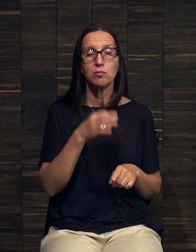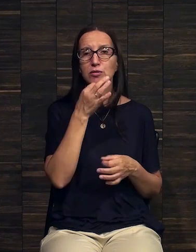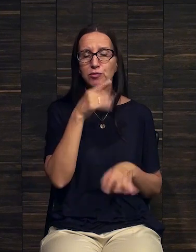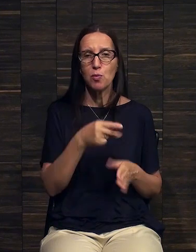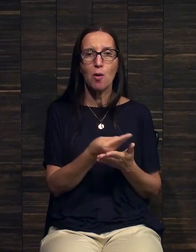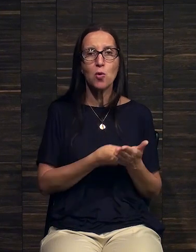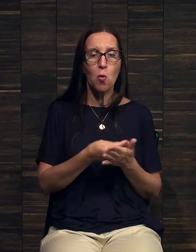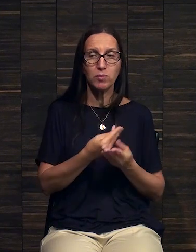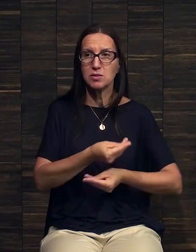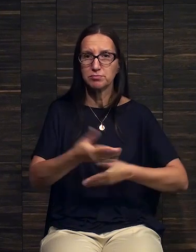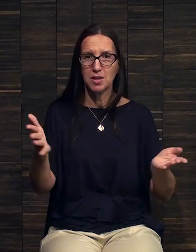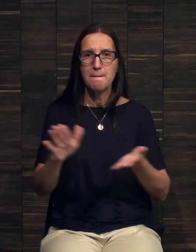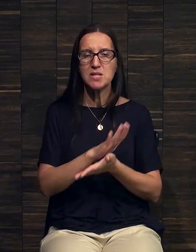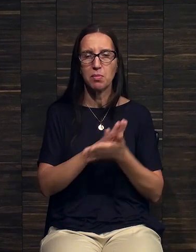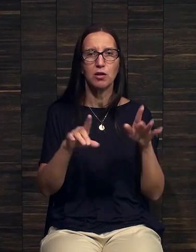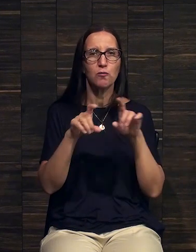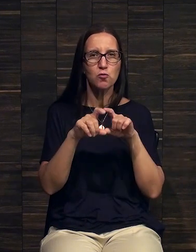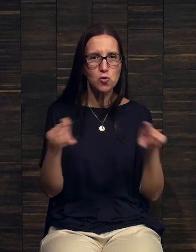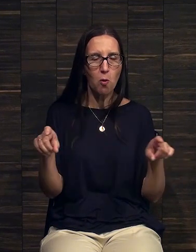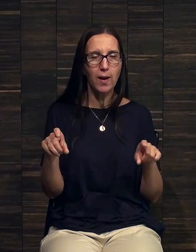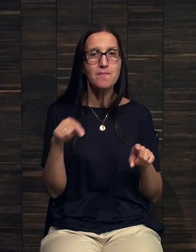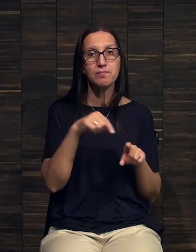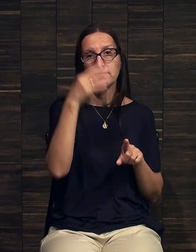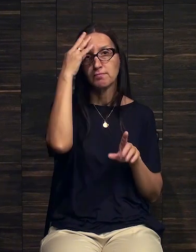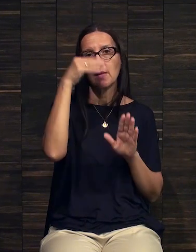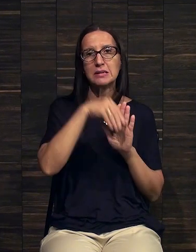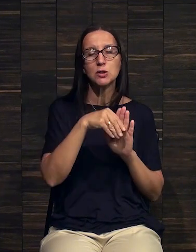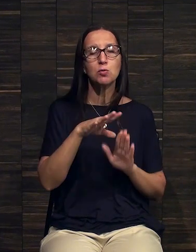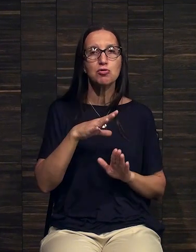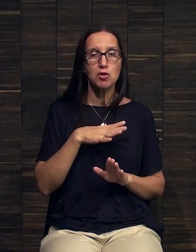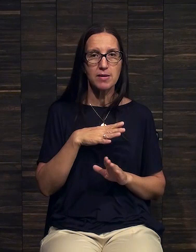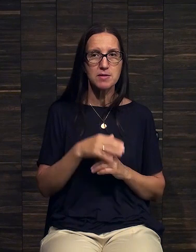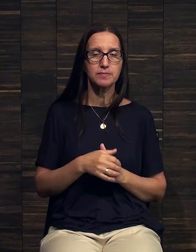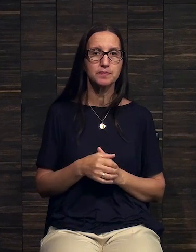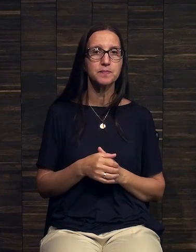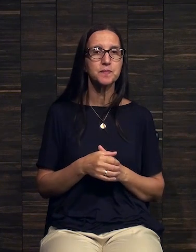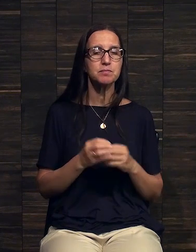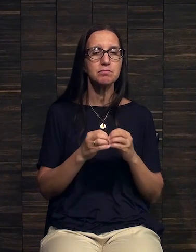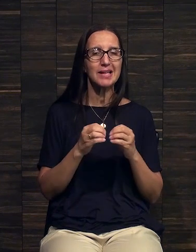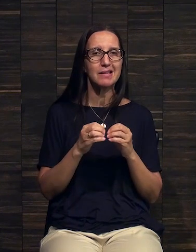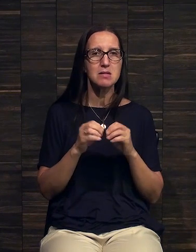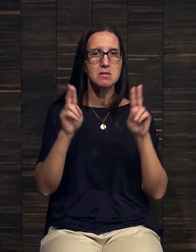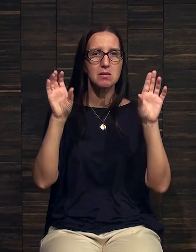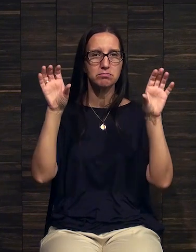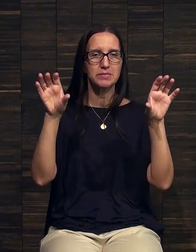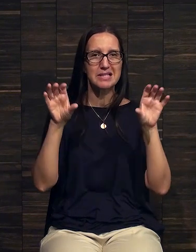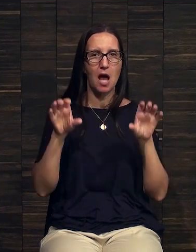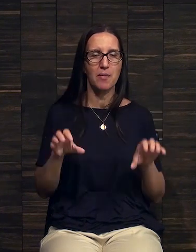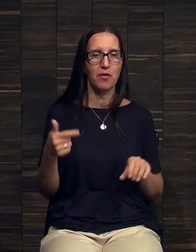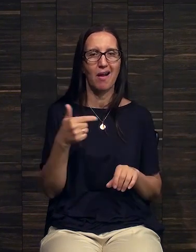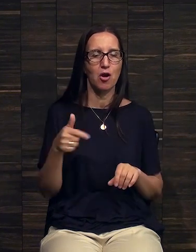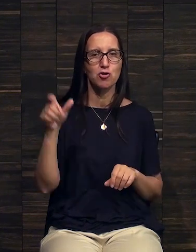the country. That's why each free comic that was distributed at schools had 10